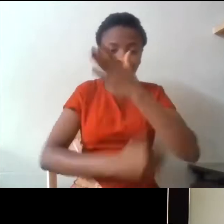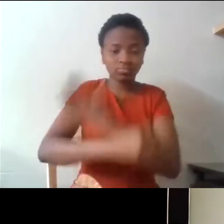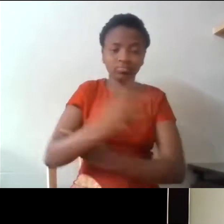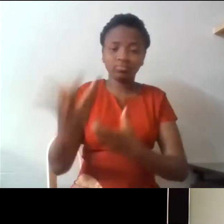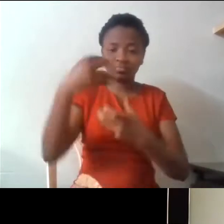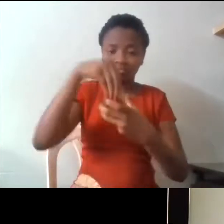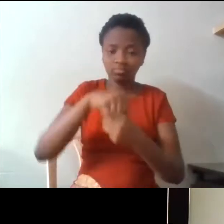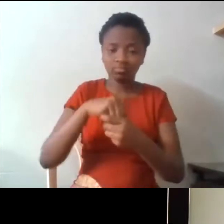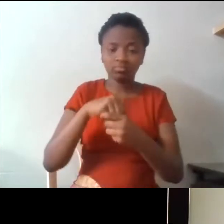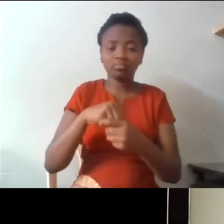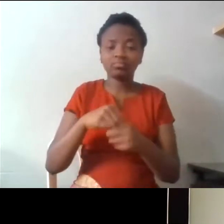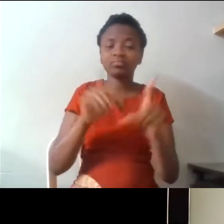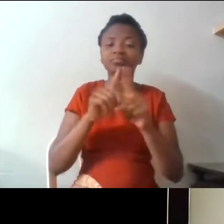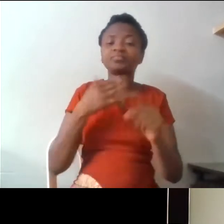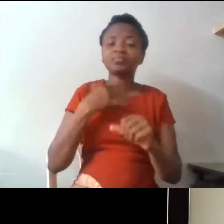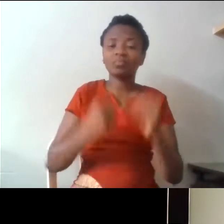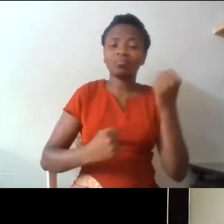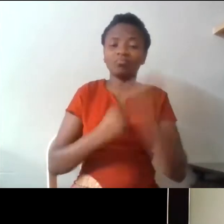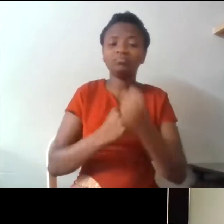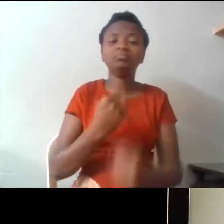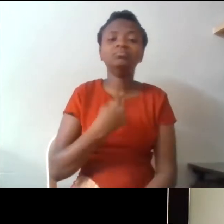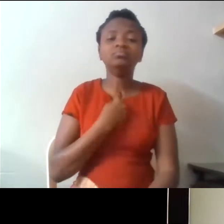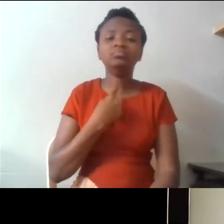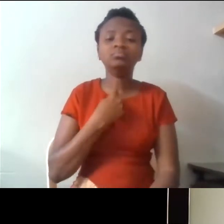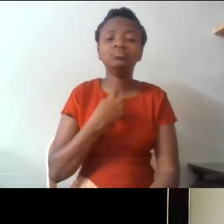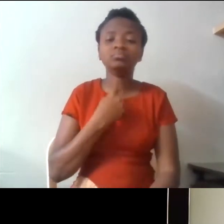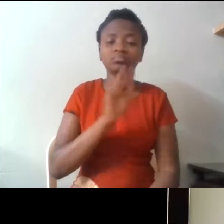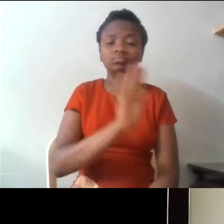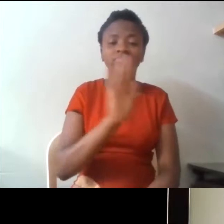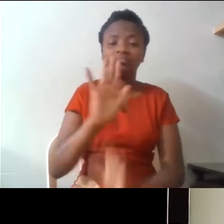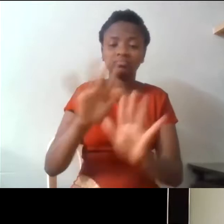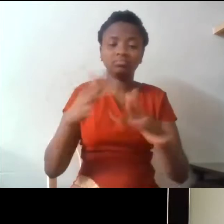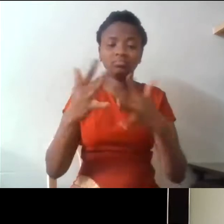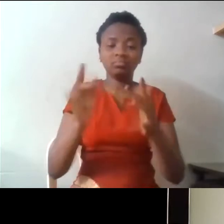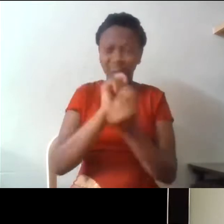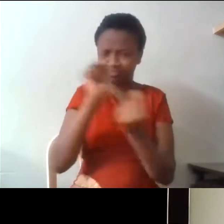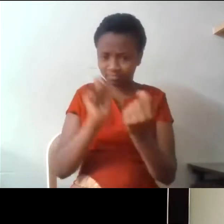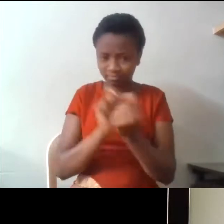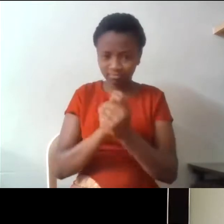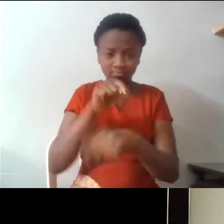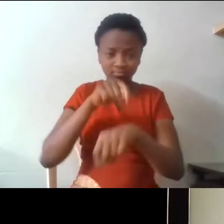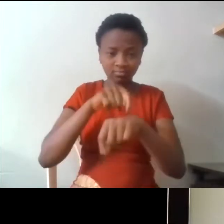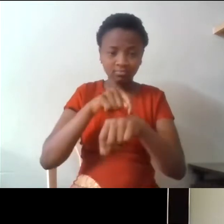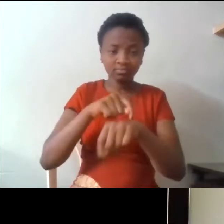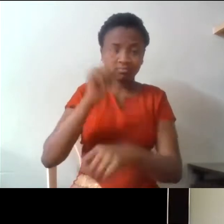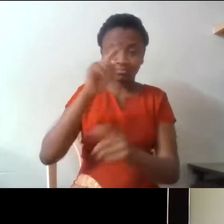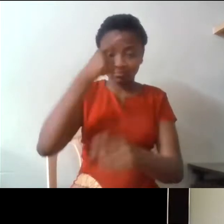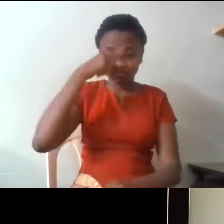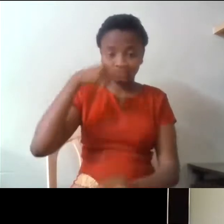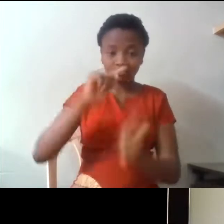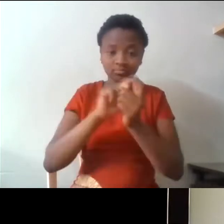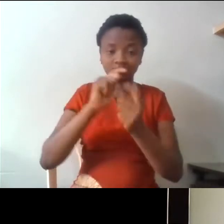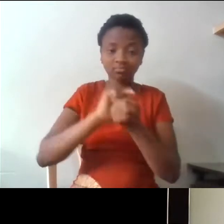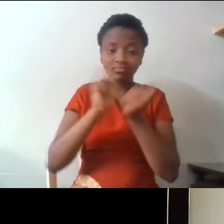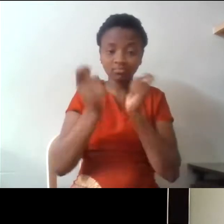amplify voices at the global level for policy change, particularly the implementation of the SDGs. And we also know